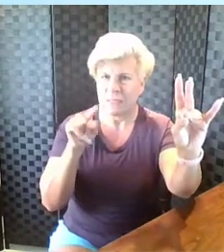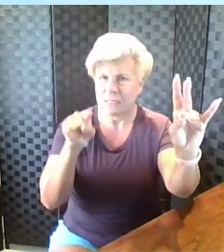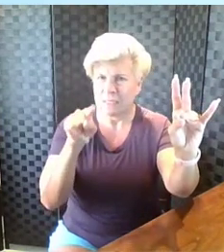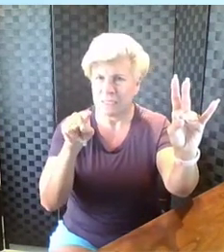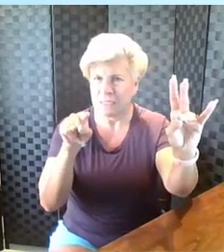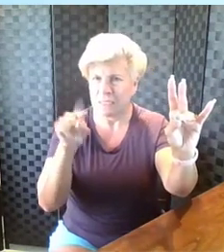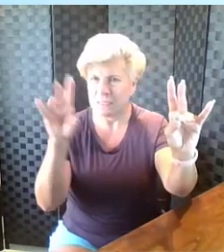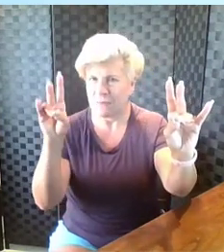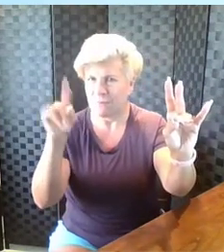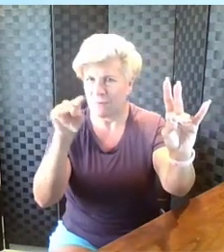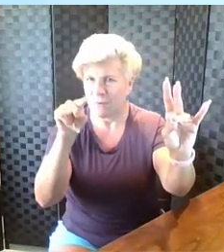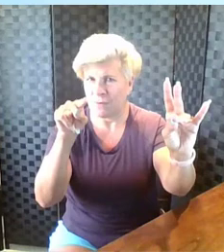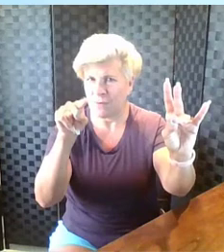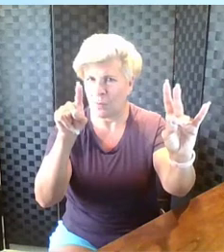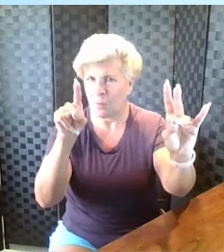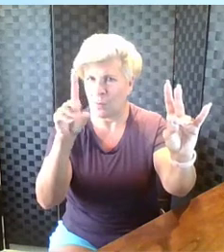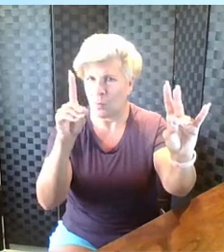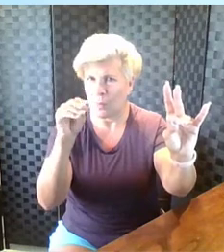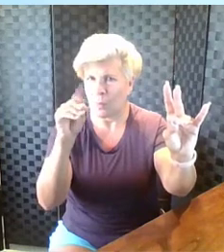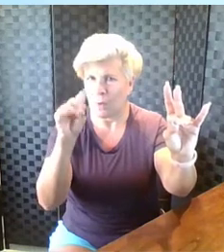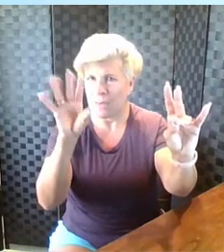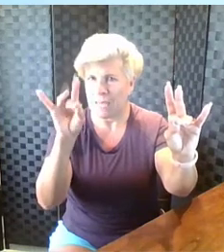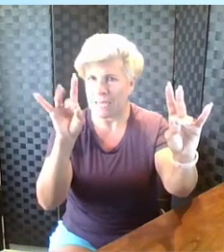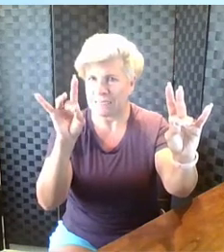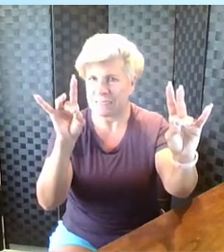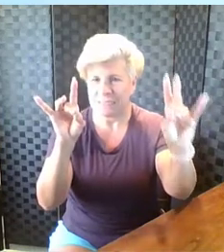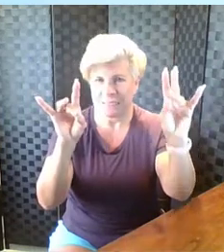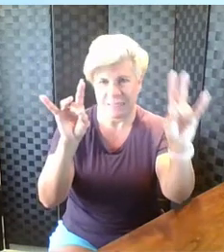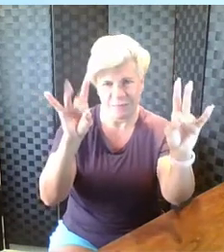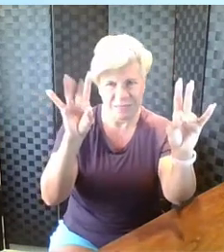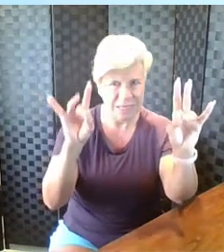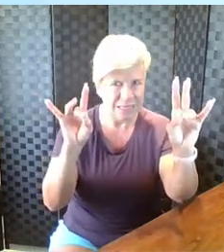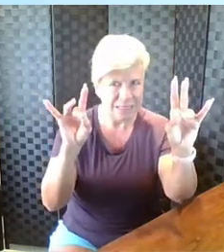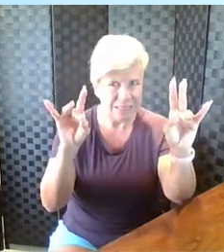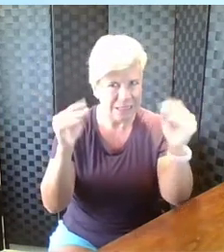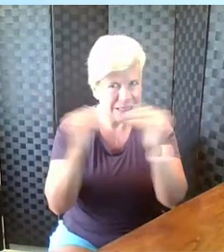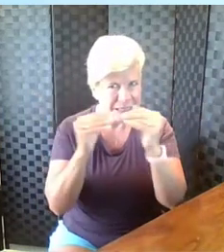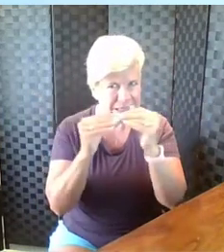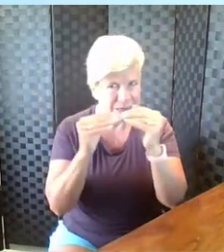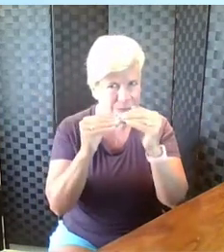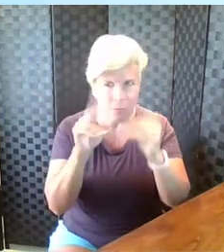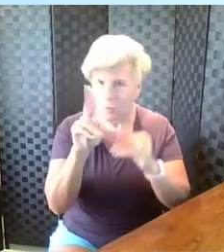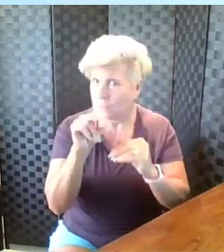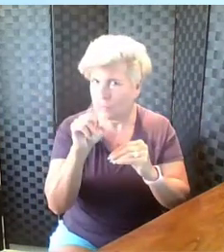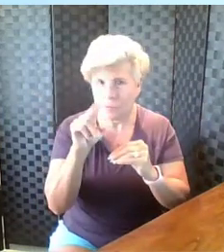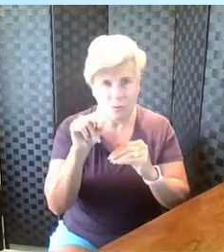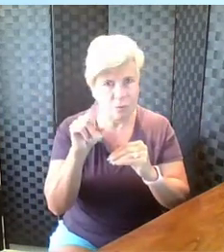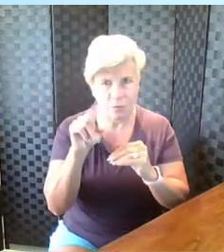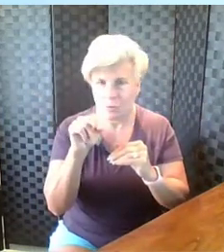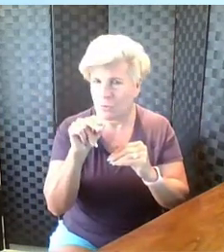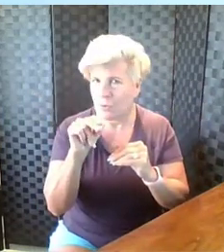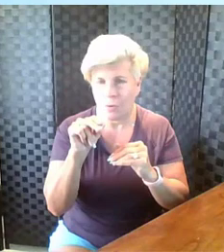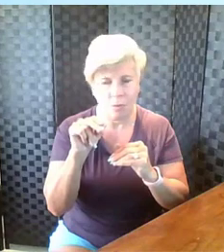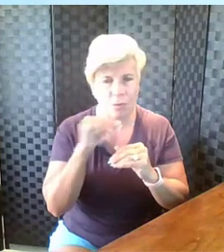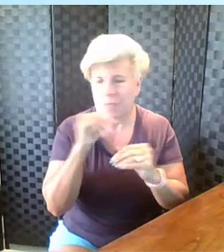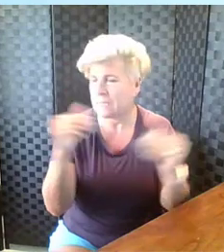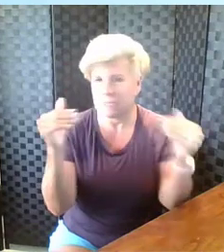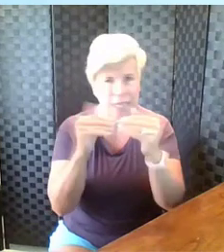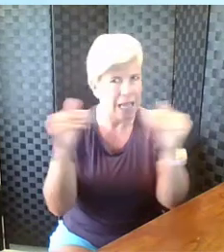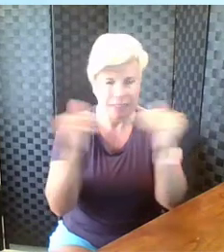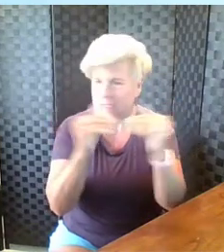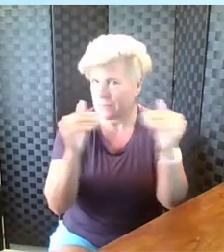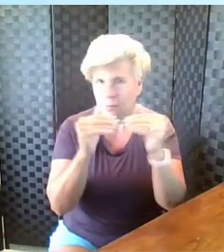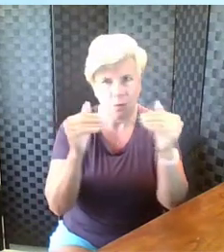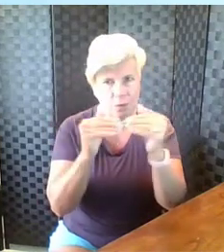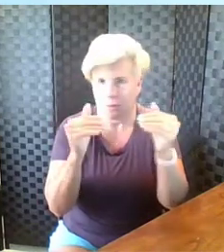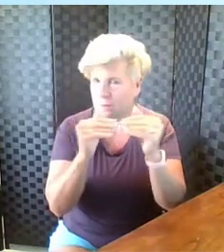I'm already at 7, but I'm going to have one more 8. So were these groups equal? No. So I would show that by just putting a big